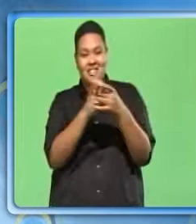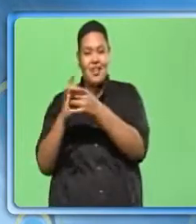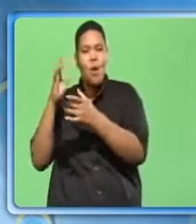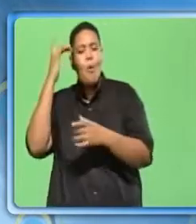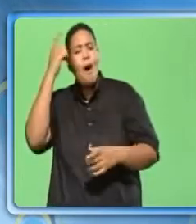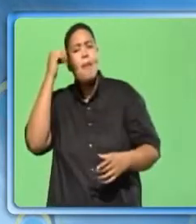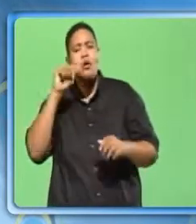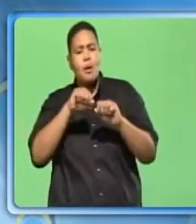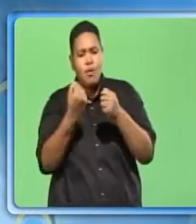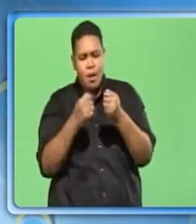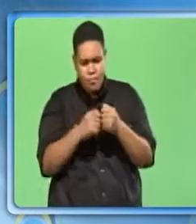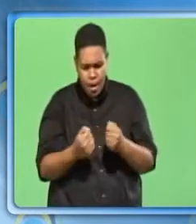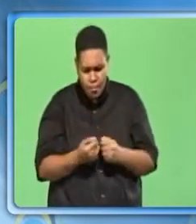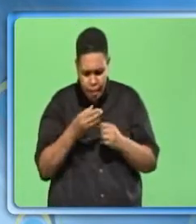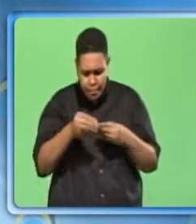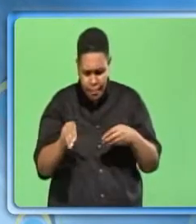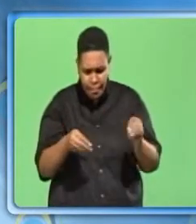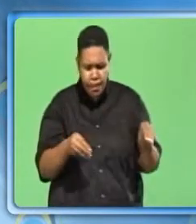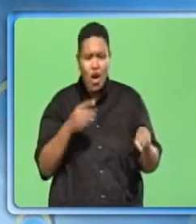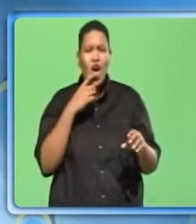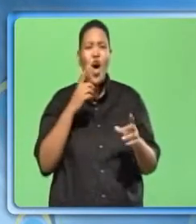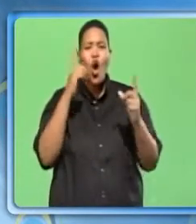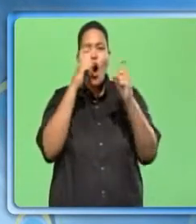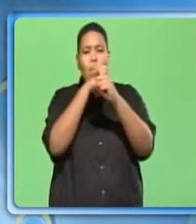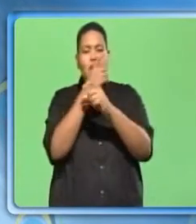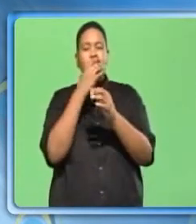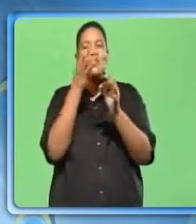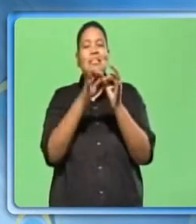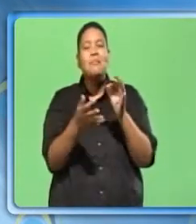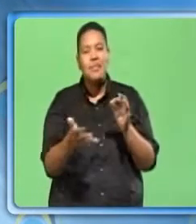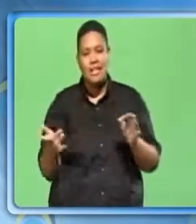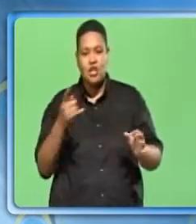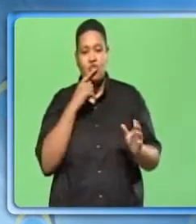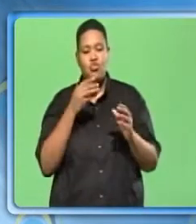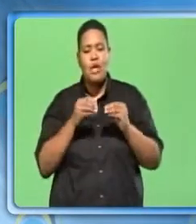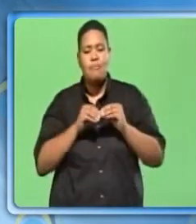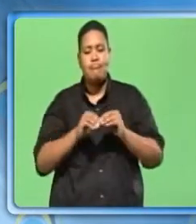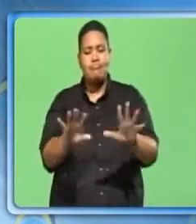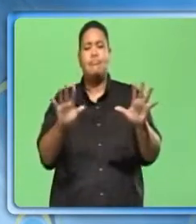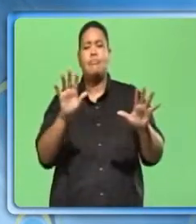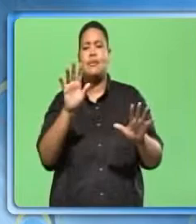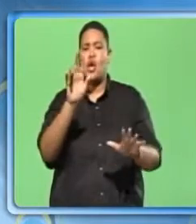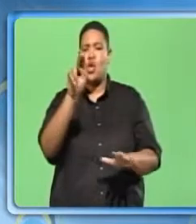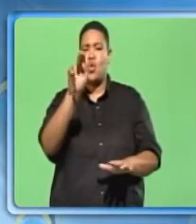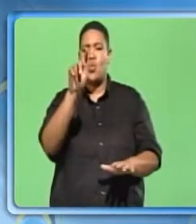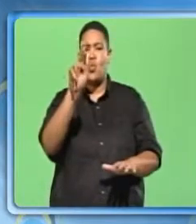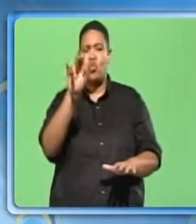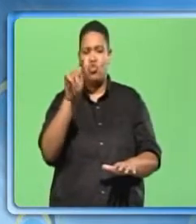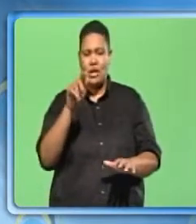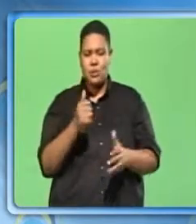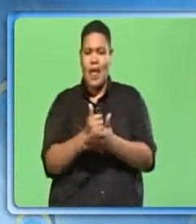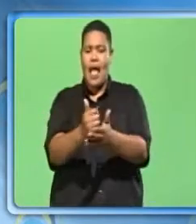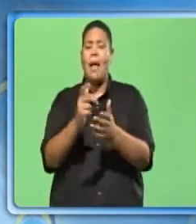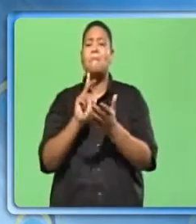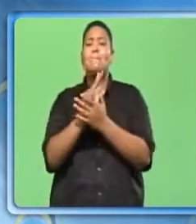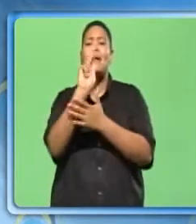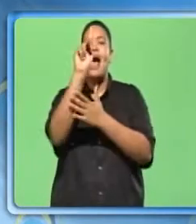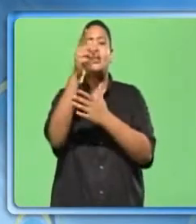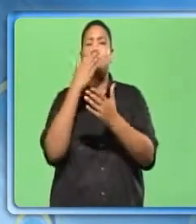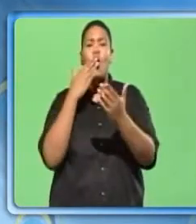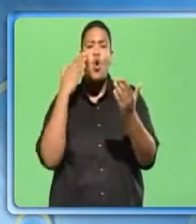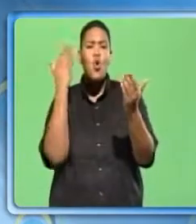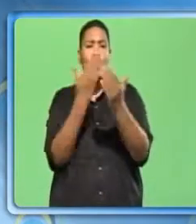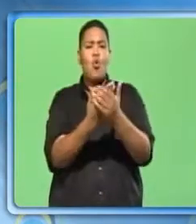simple substances. This process releases nutrients which helps plants to become good